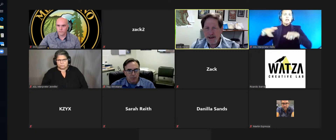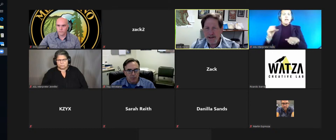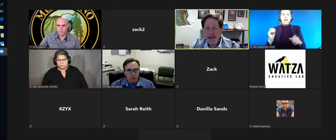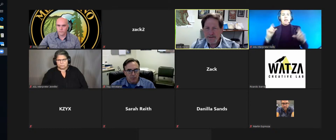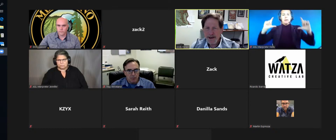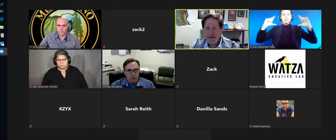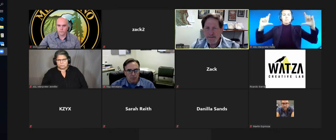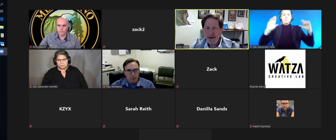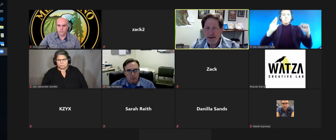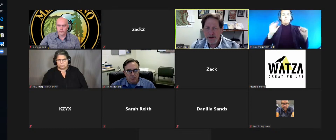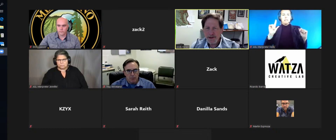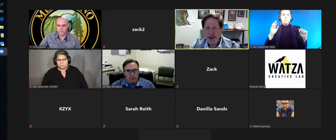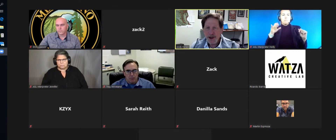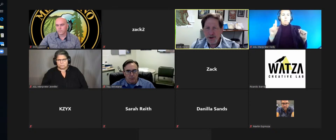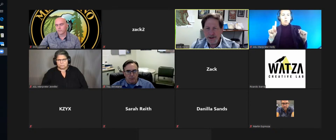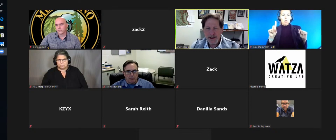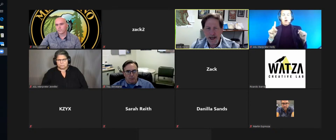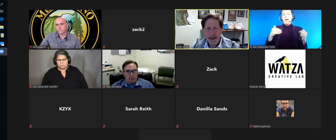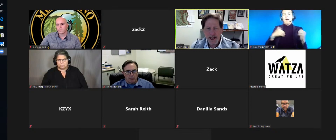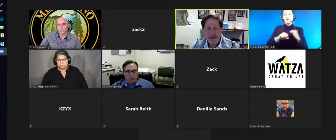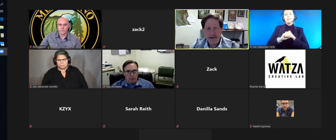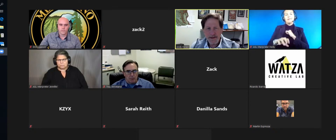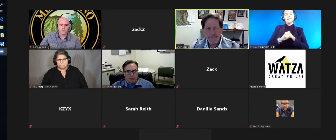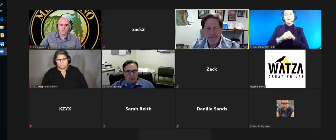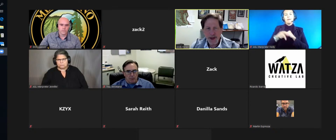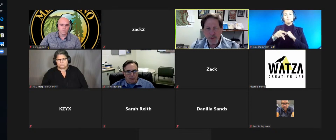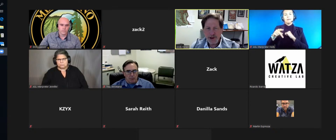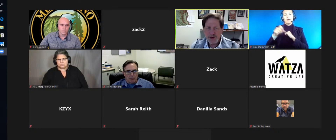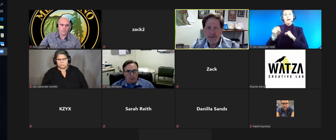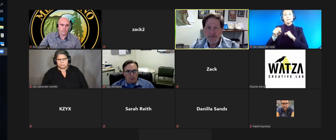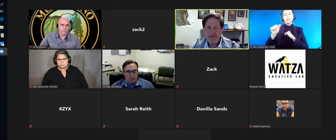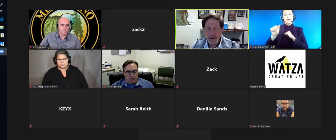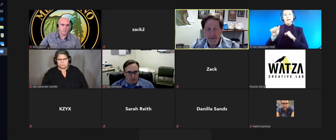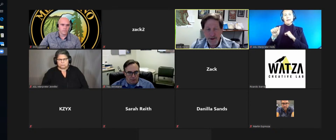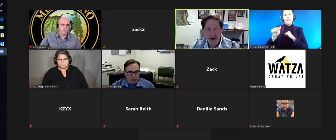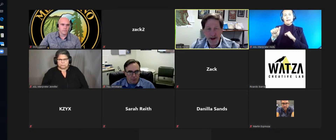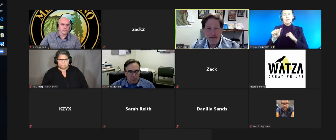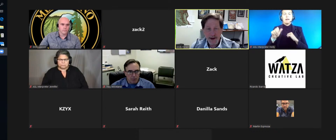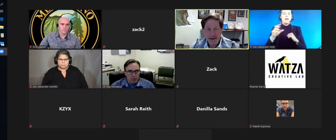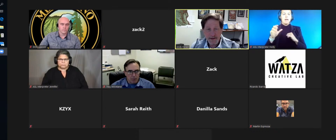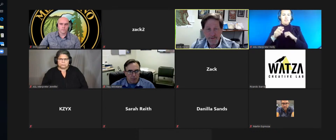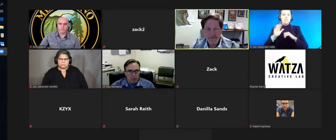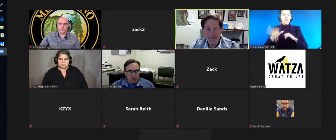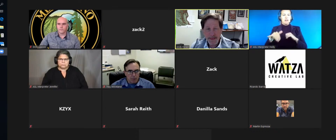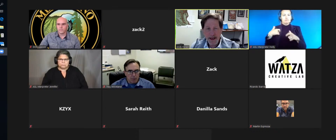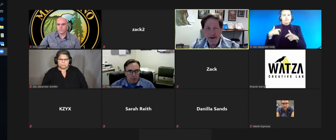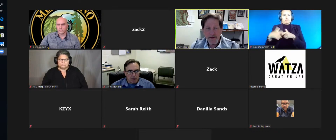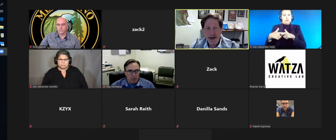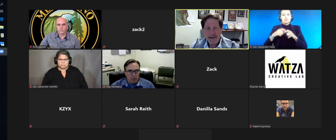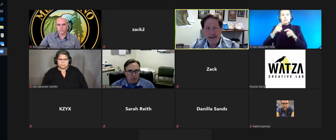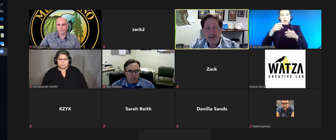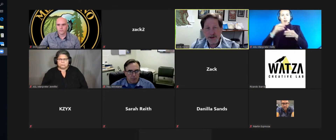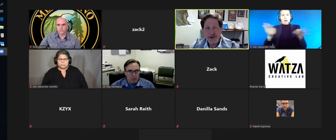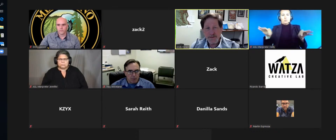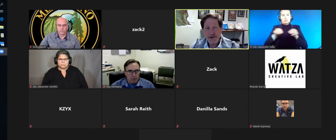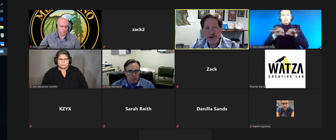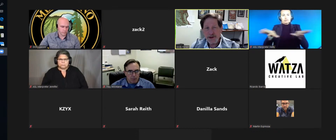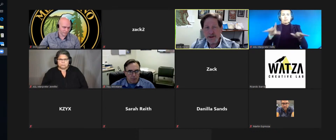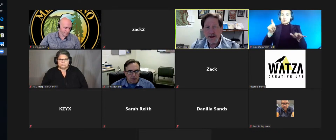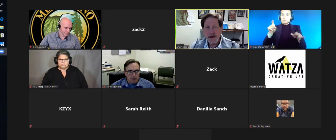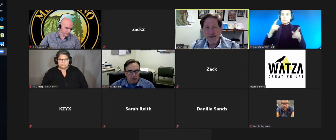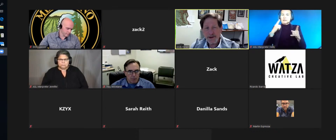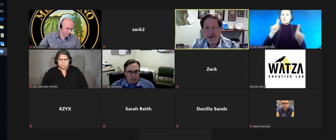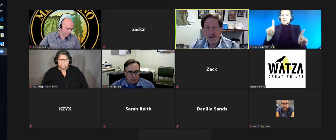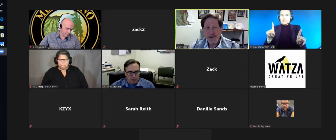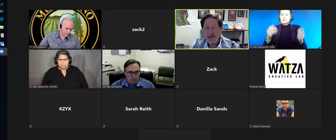being finalized by our partners, Nuestra Alianza, which should be very, very effective. Vaccine